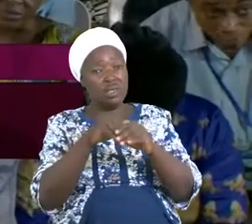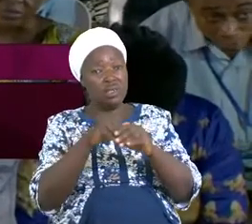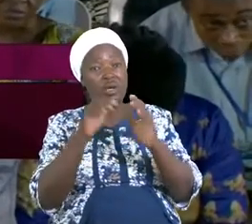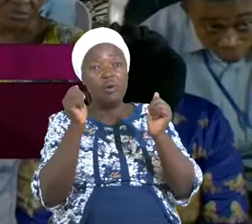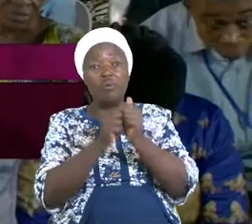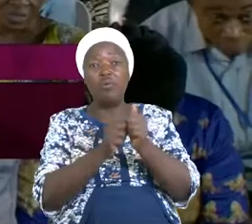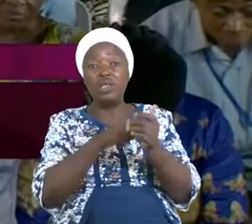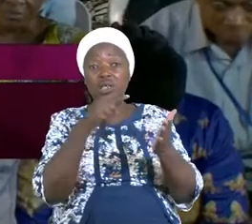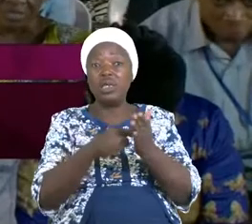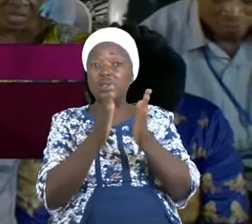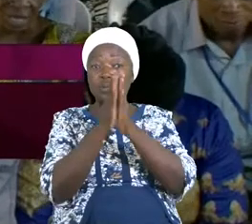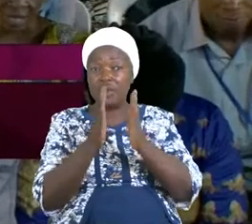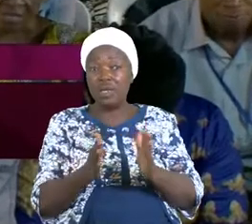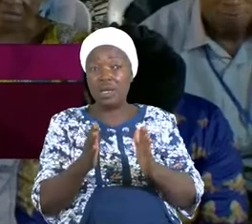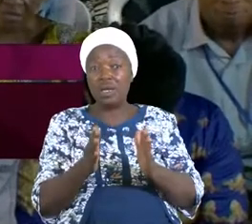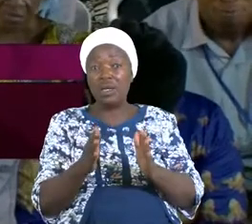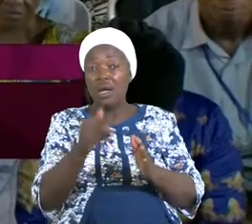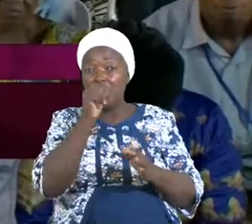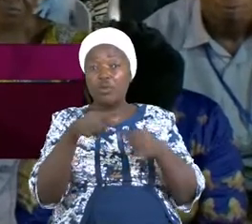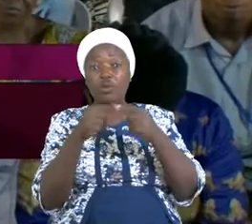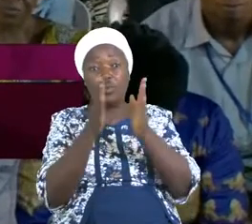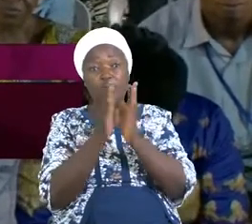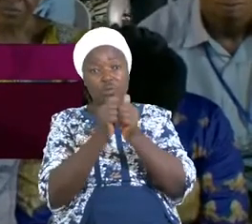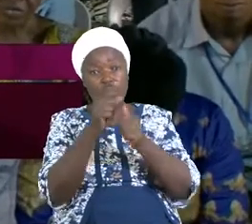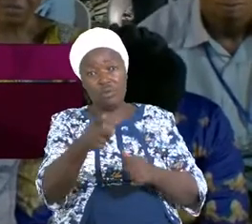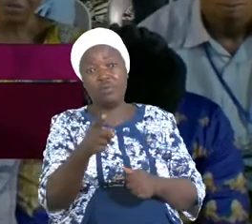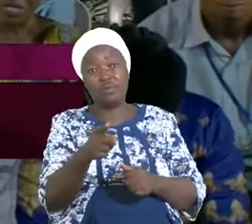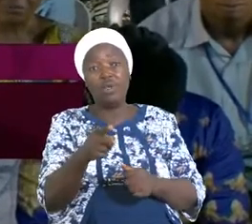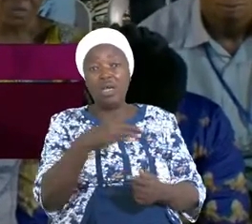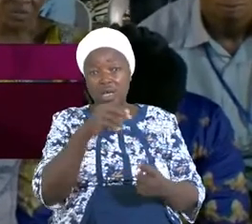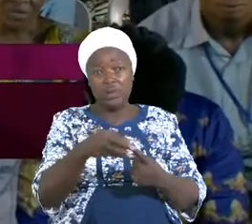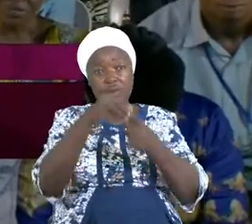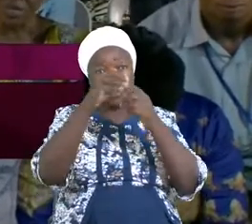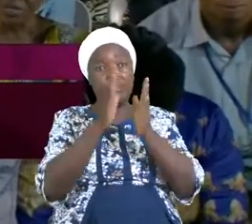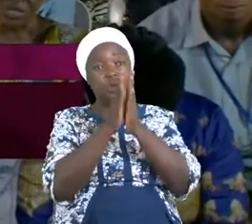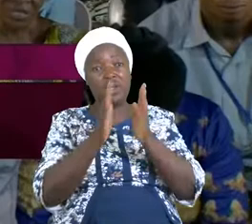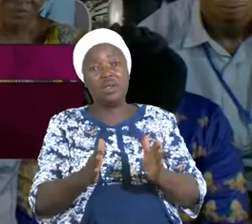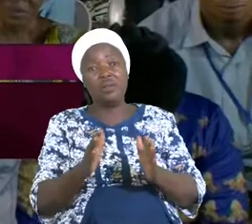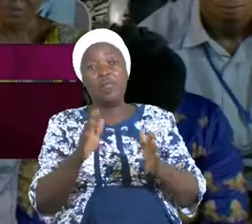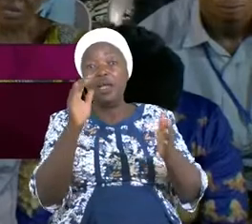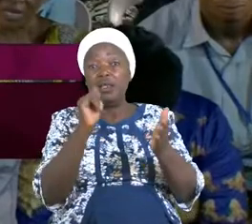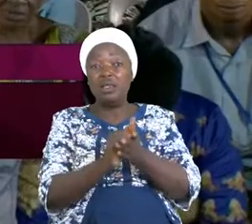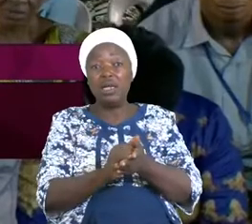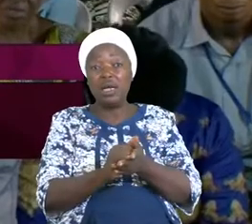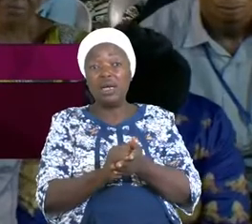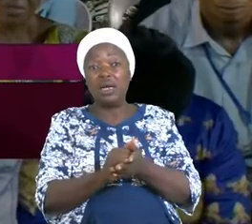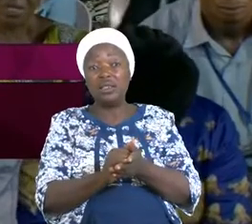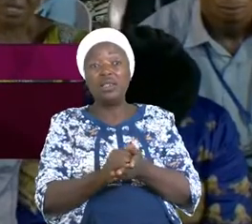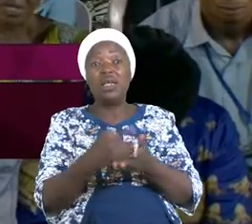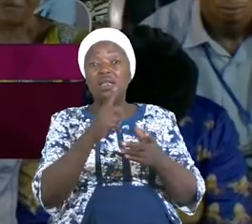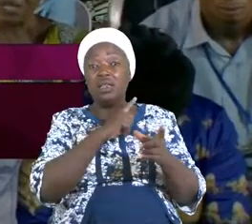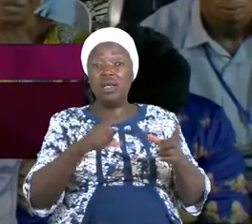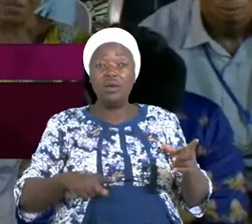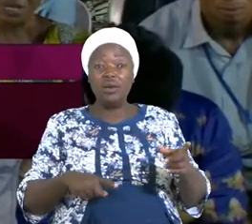prayer, I'm going to pray with you a special prayer that launches you into